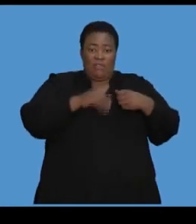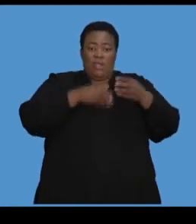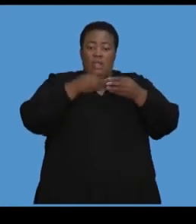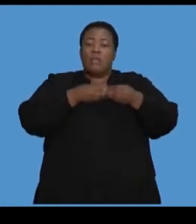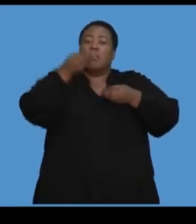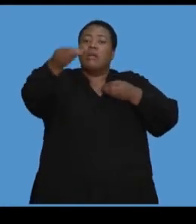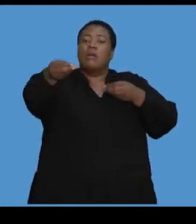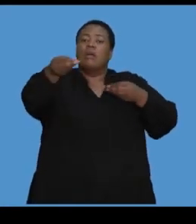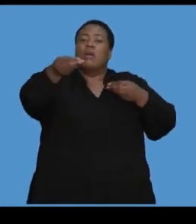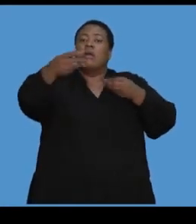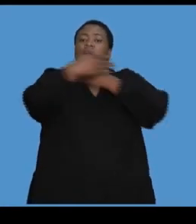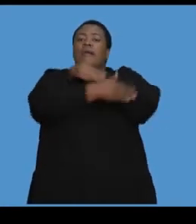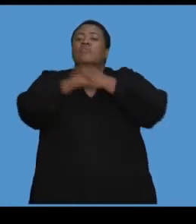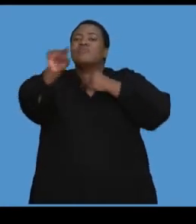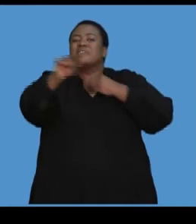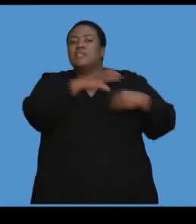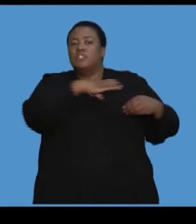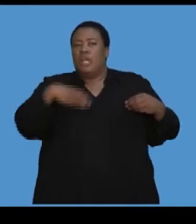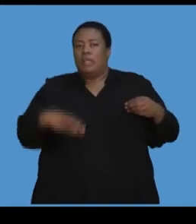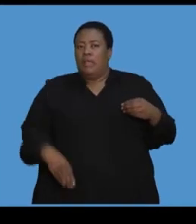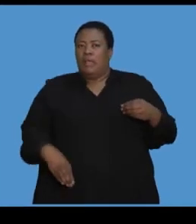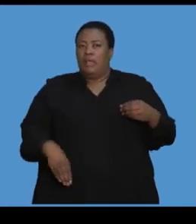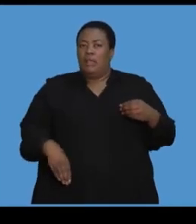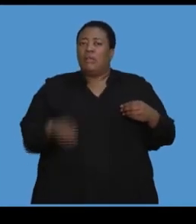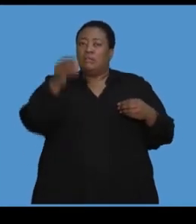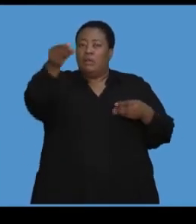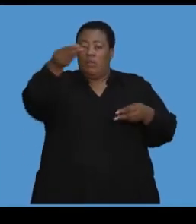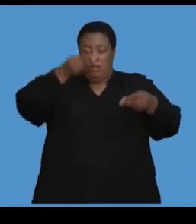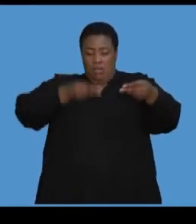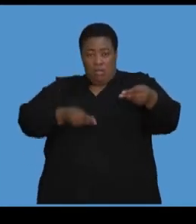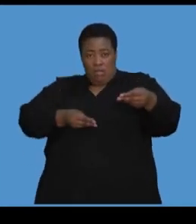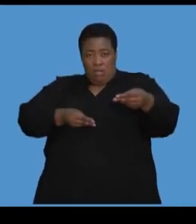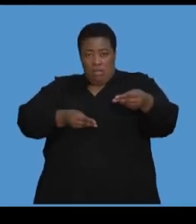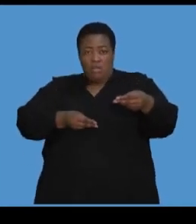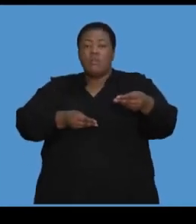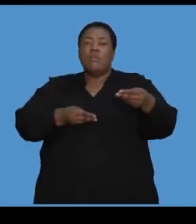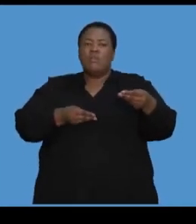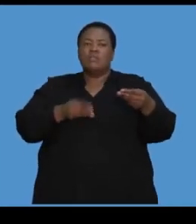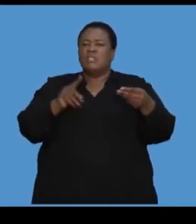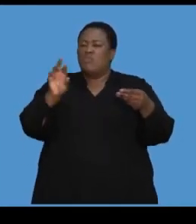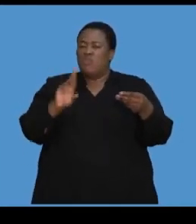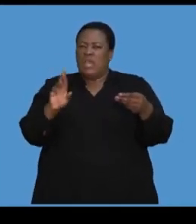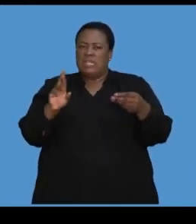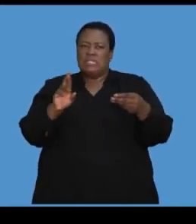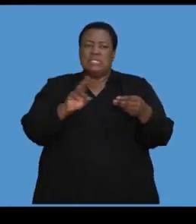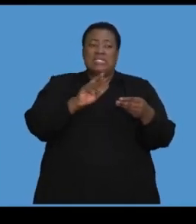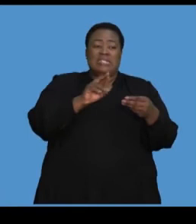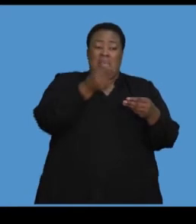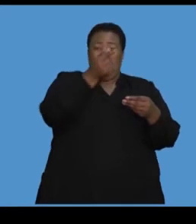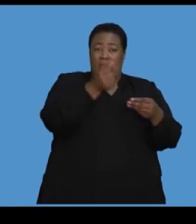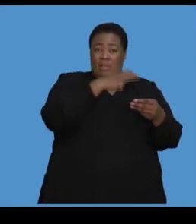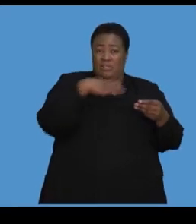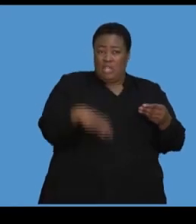rand. Let me take it again. Use the graph below to explain the impact of an increase in exports to China on the value